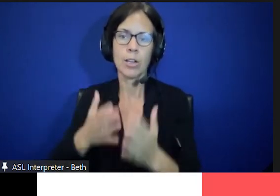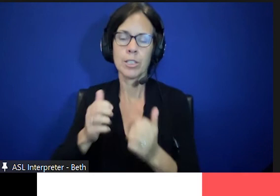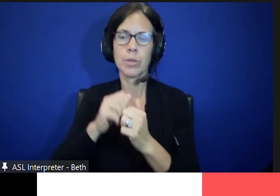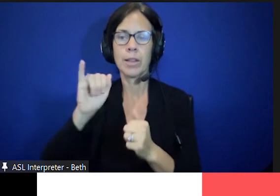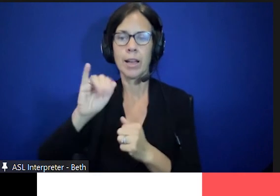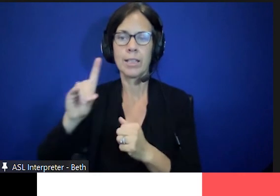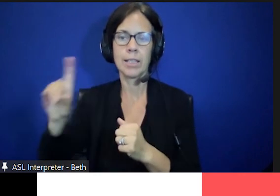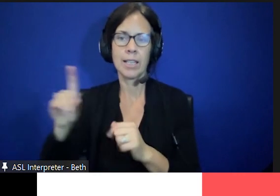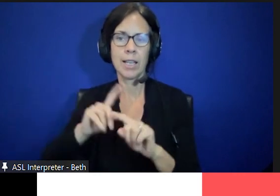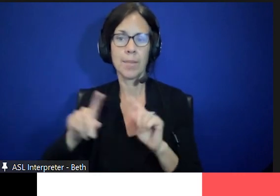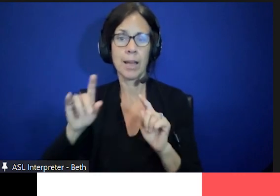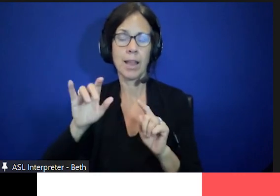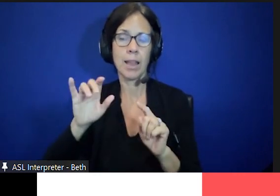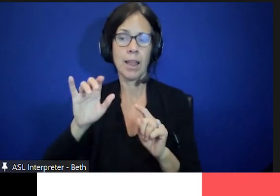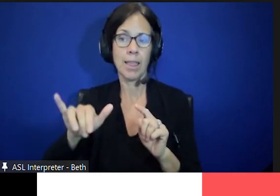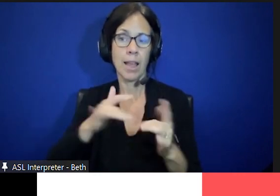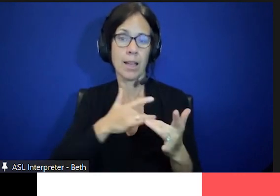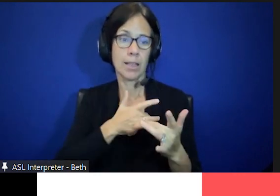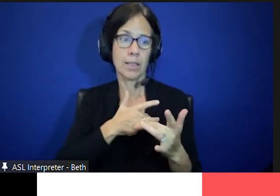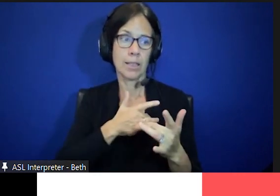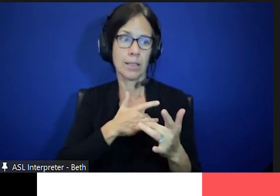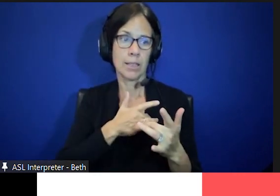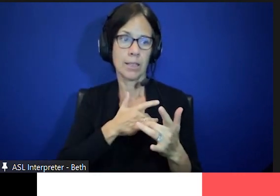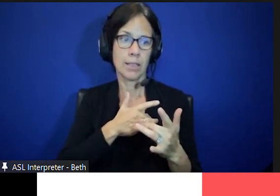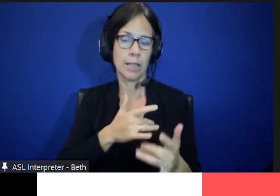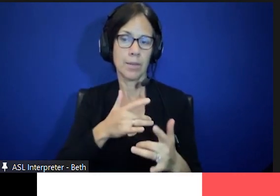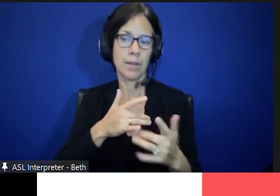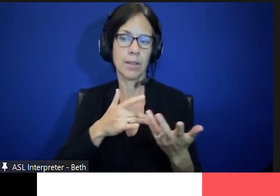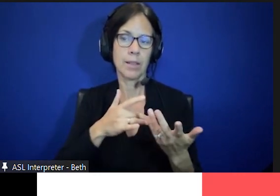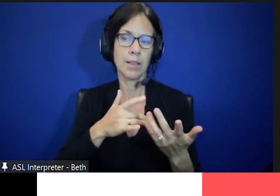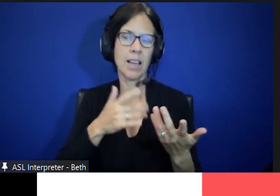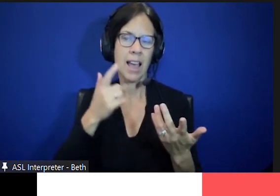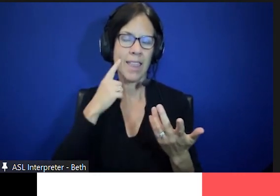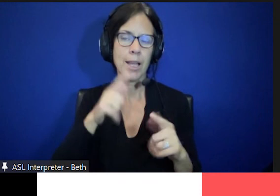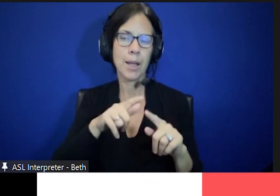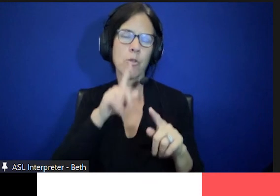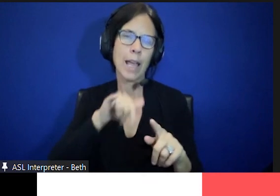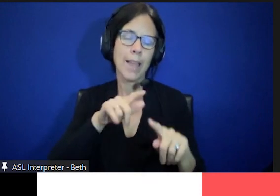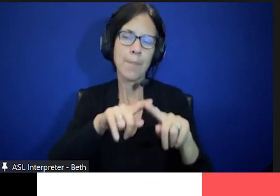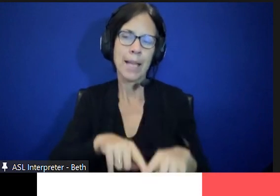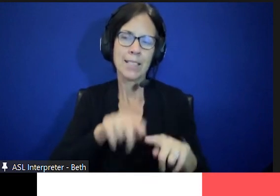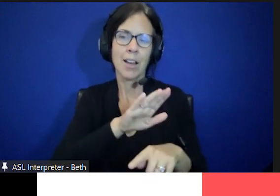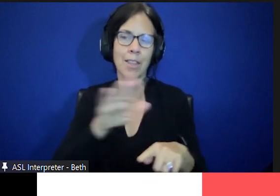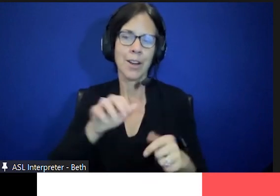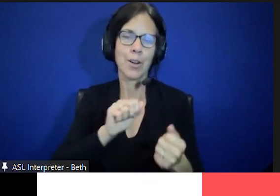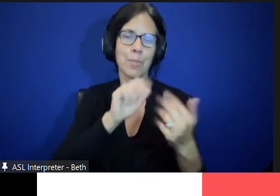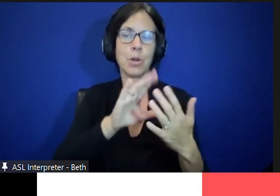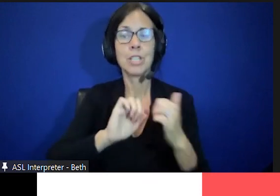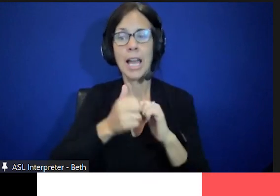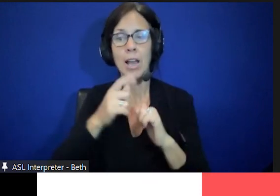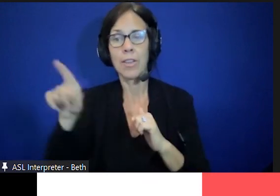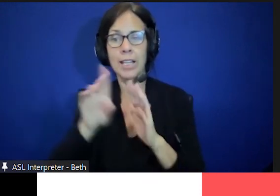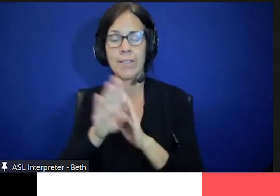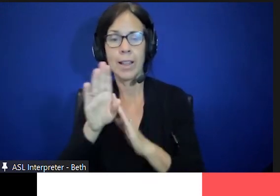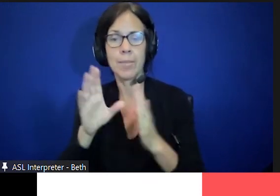but that is largely based on their approach, how they really created the curriculum and activity